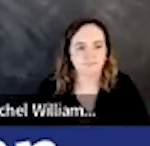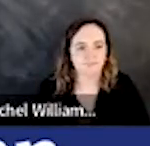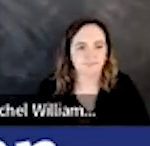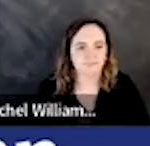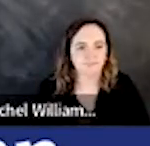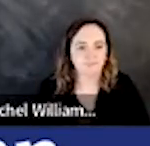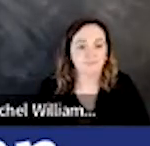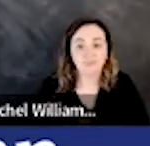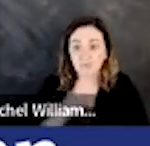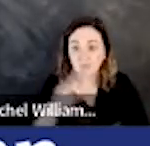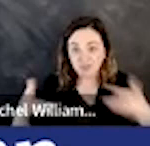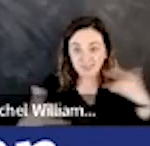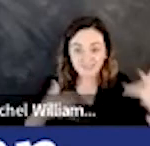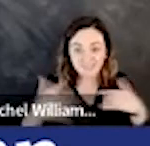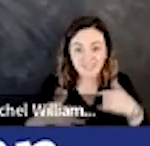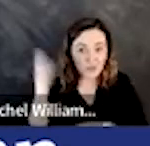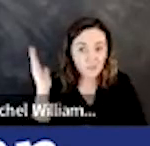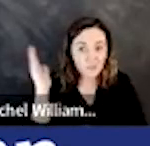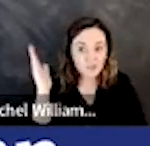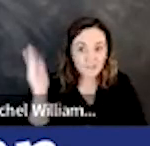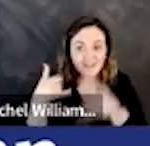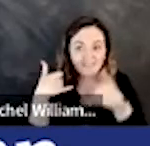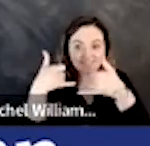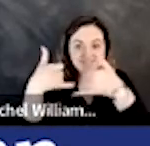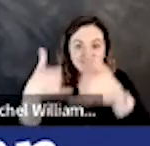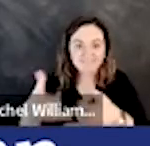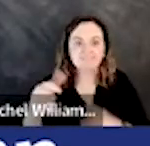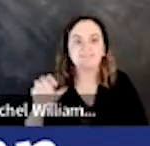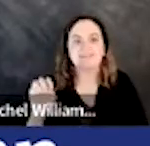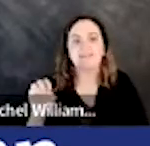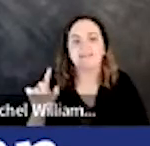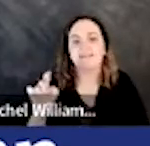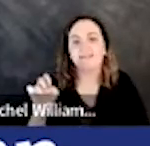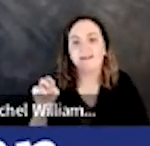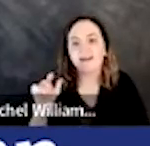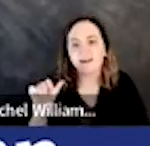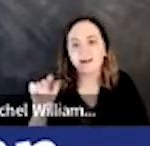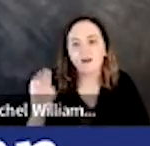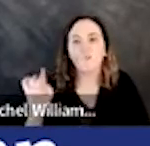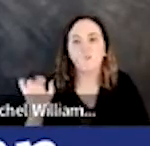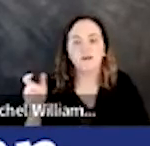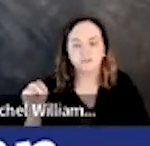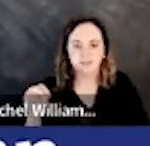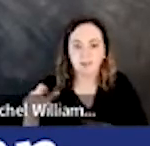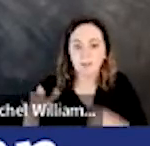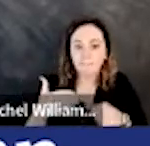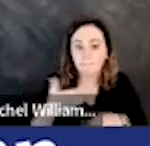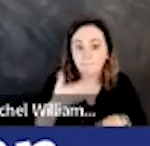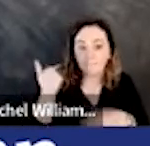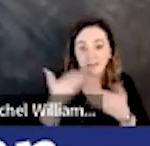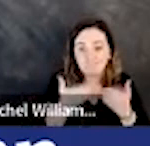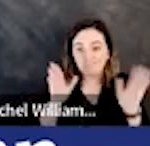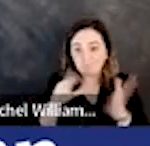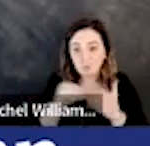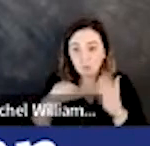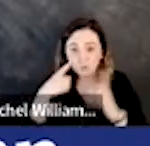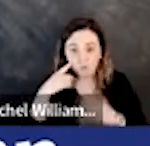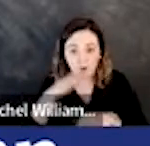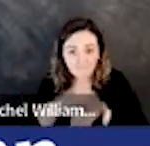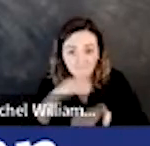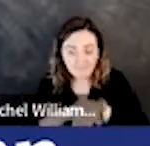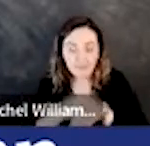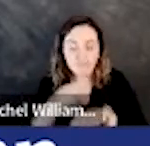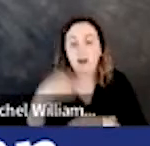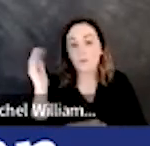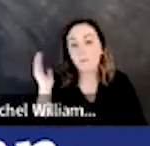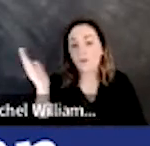I'm really excited to present Elena Brosnan's award as Best Overall Student of English. I am presenting